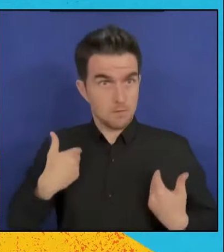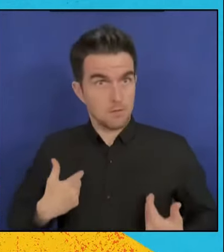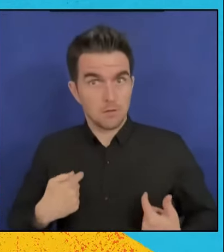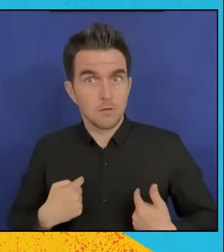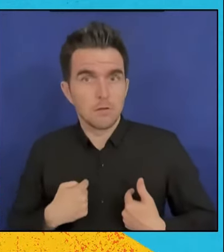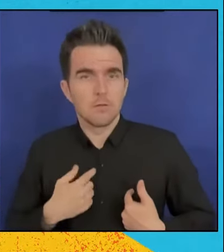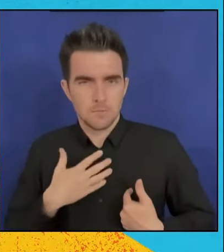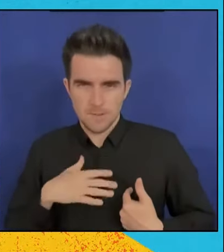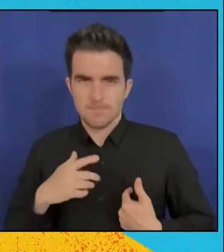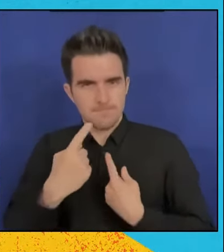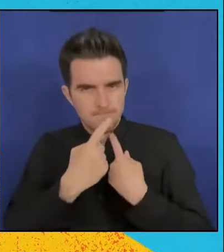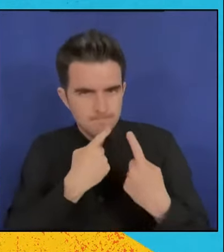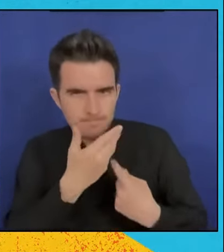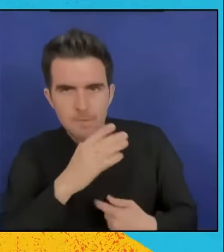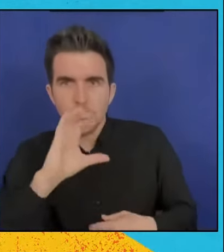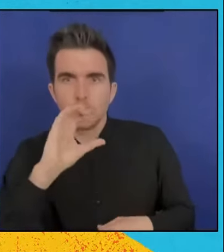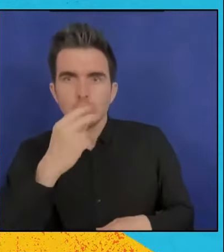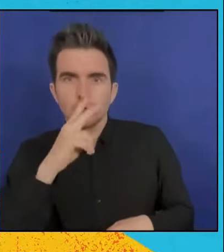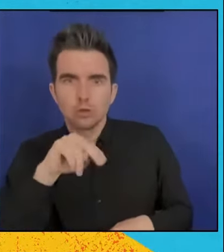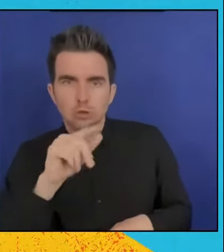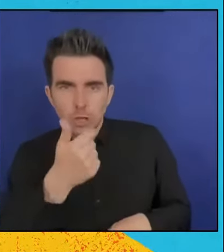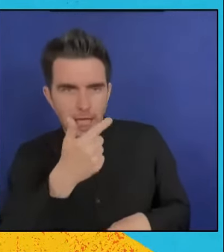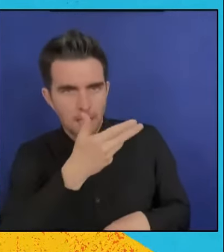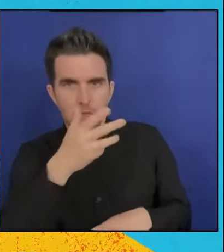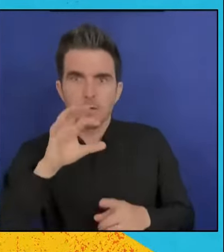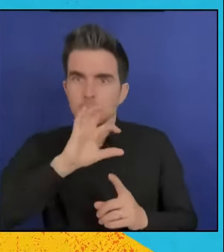very moment. Thank you.